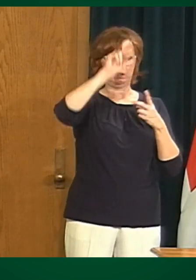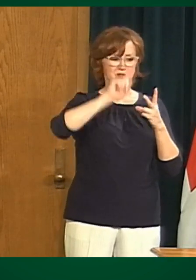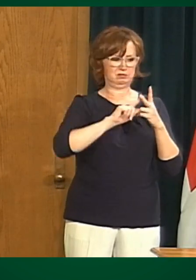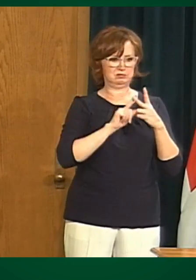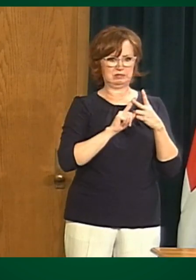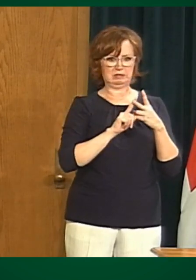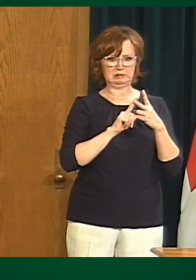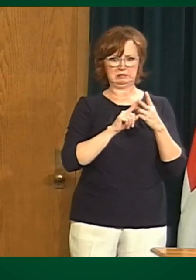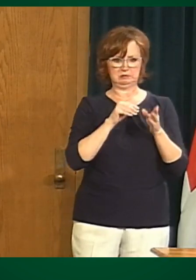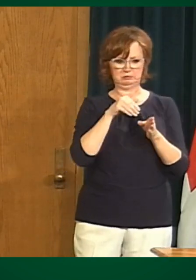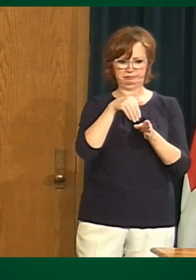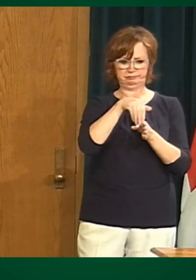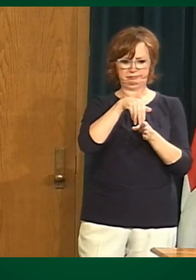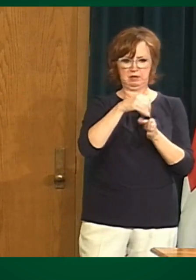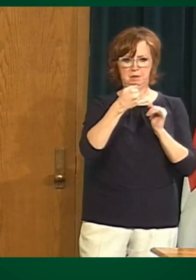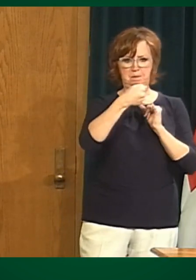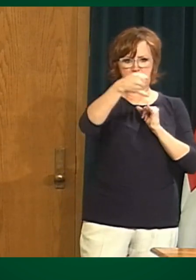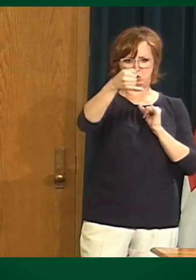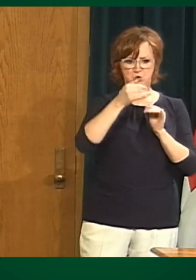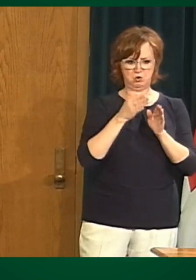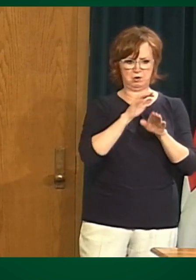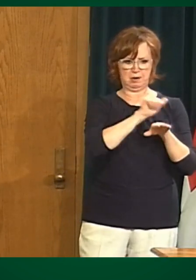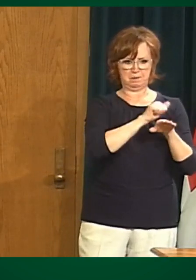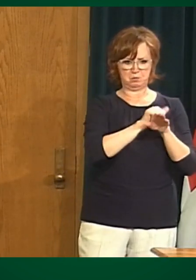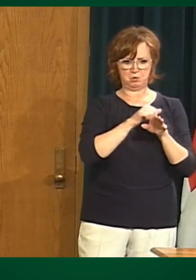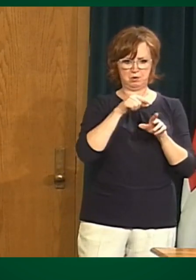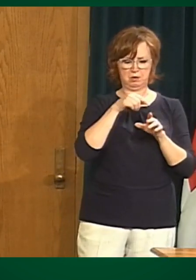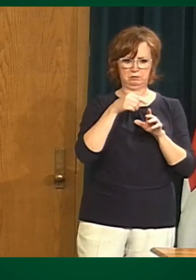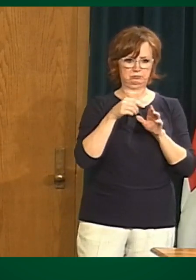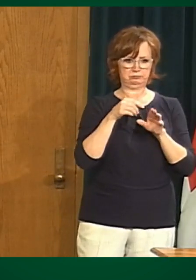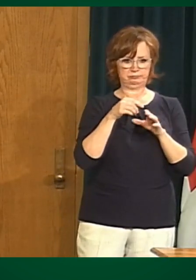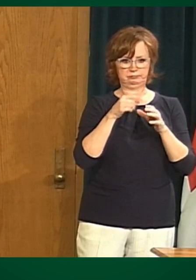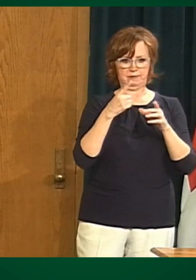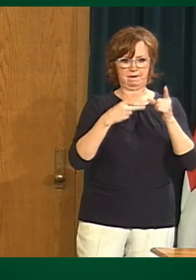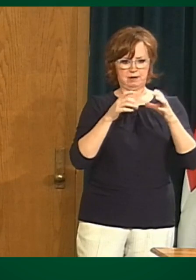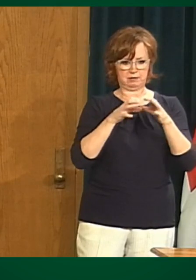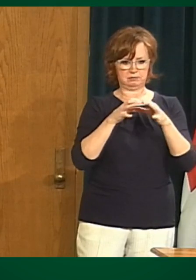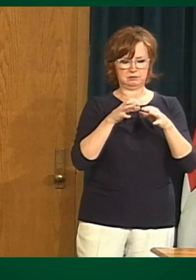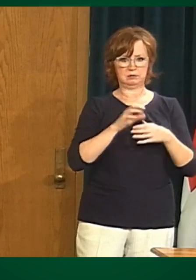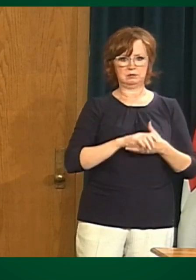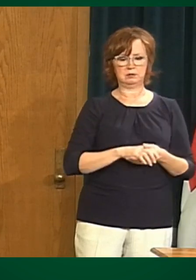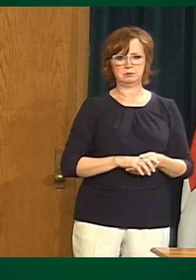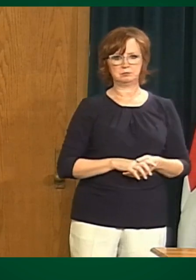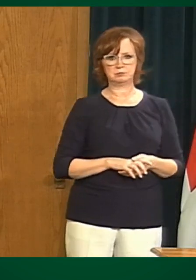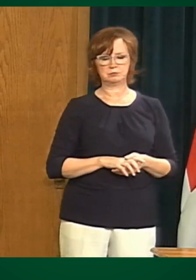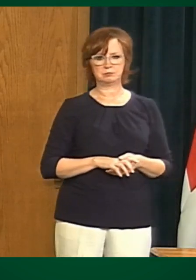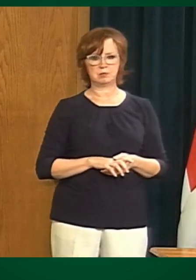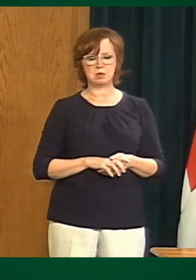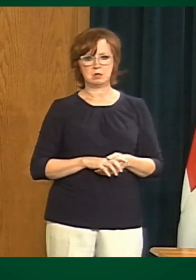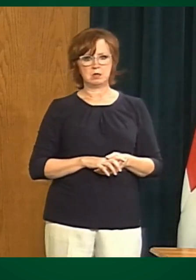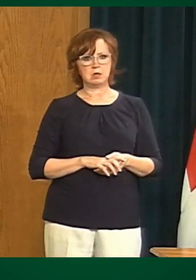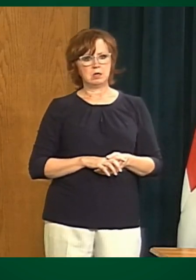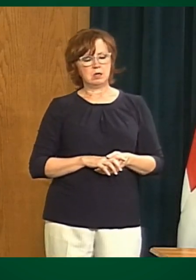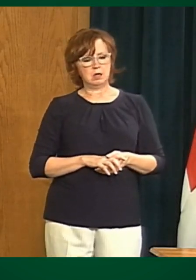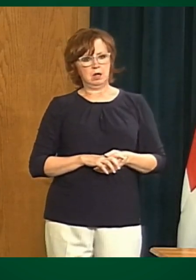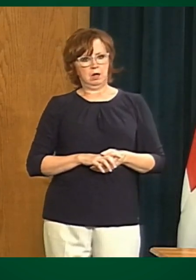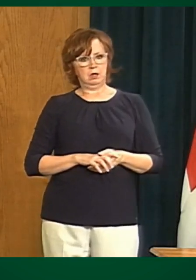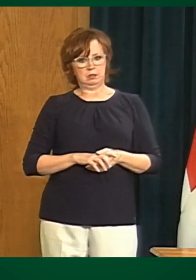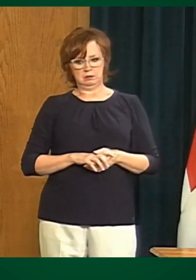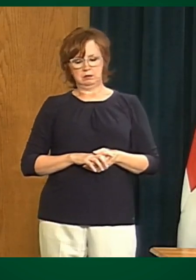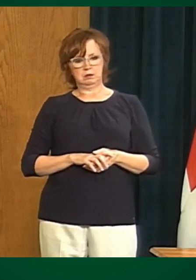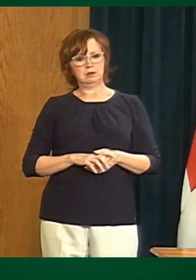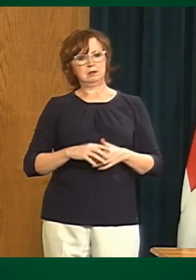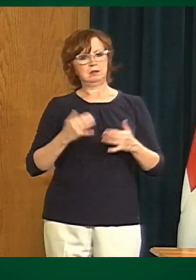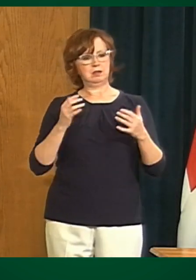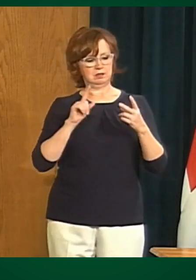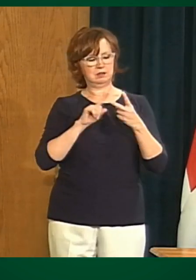2 very different communities and different from other communities in the province as well. So we feel quite confident with